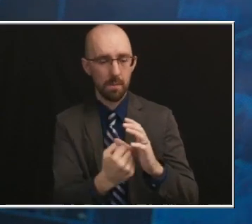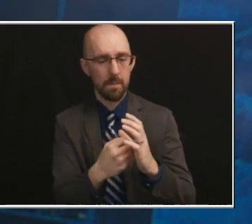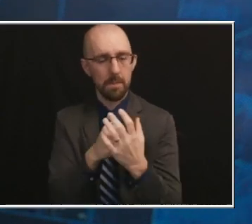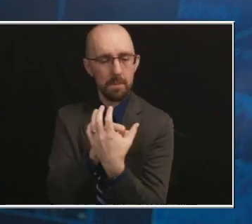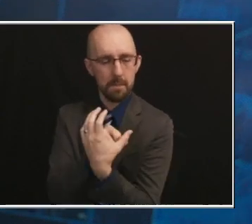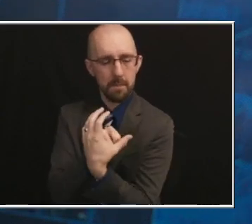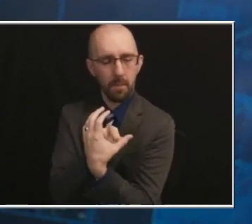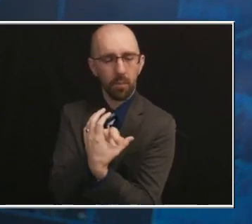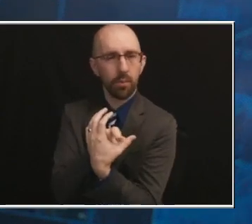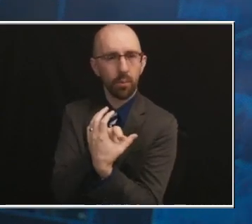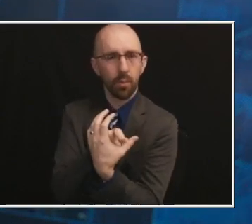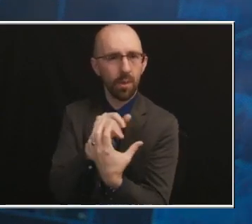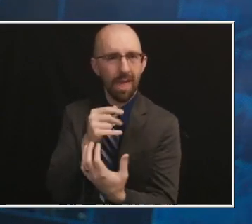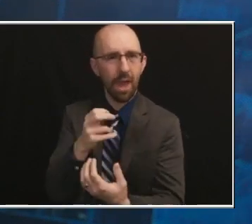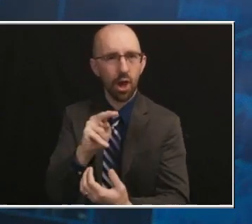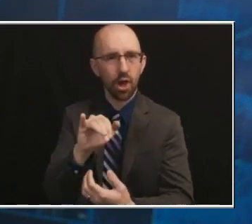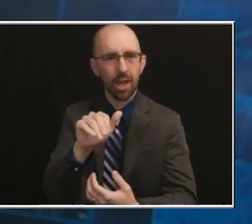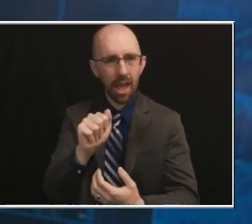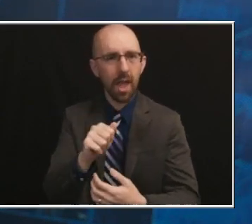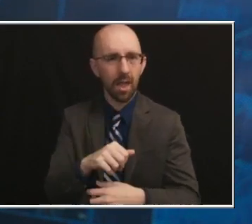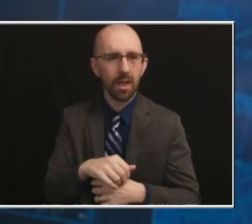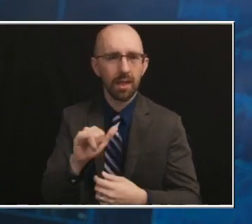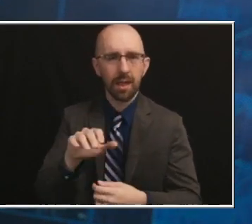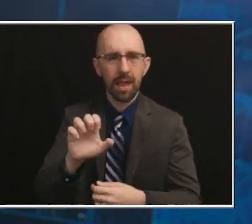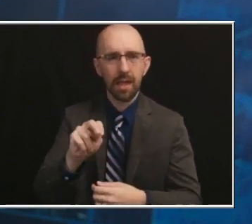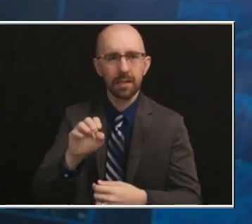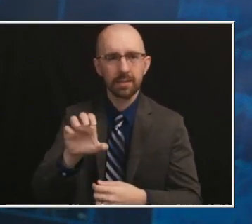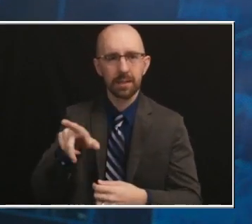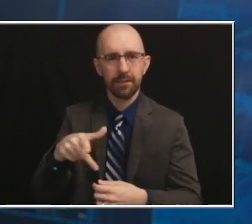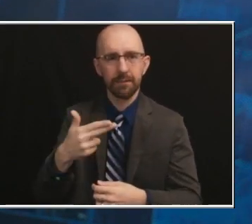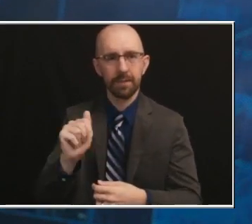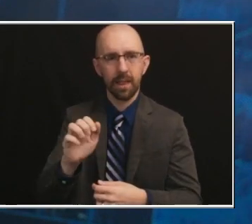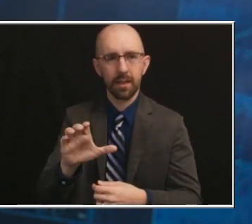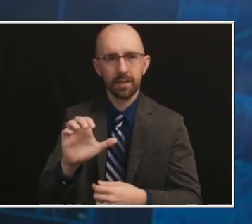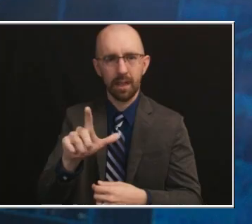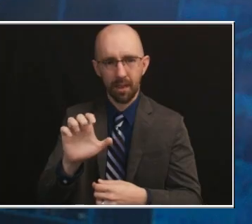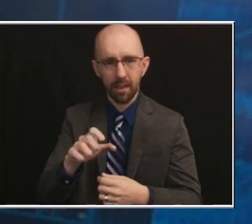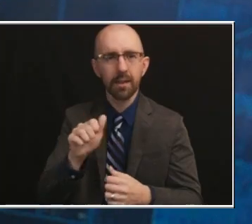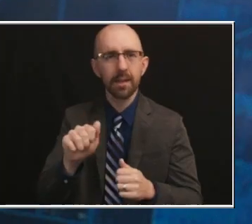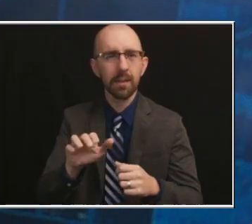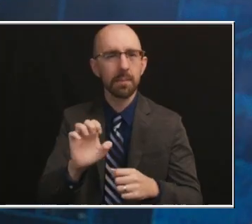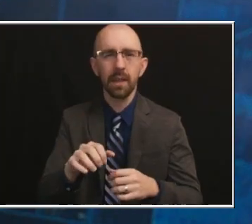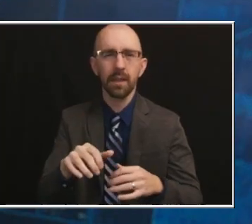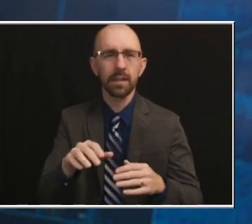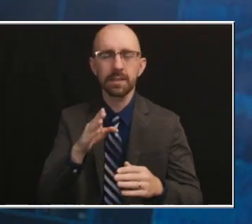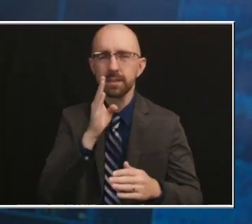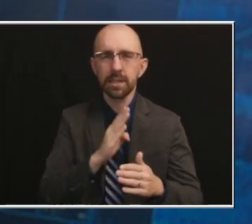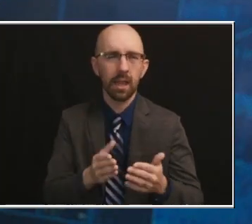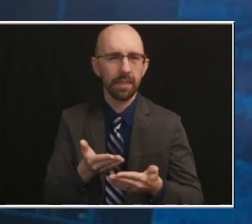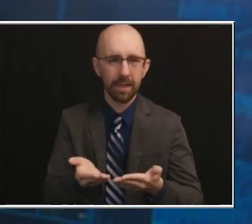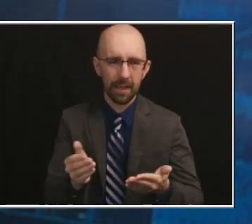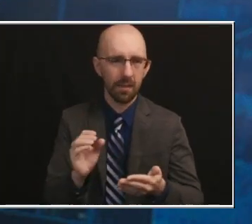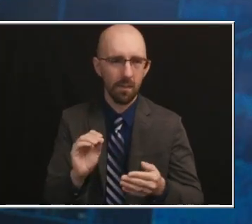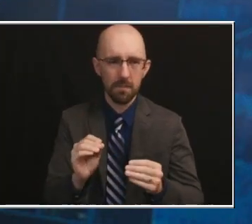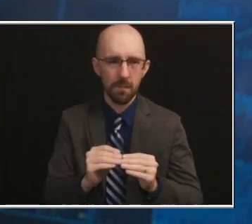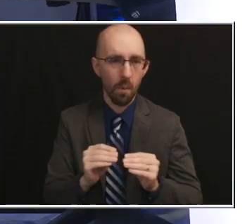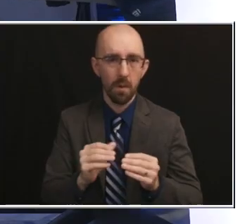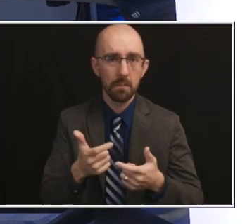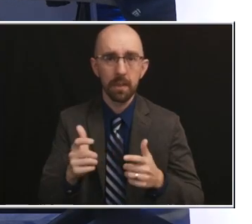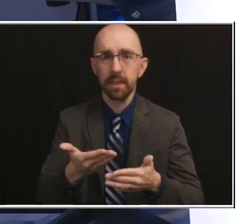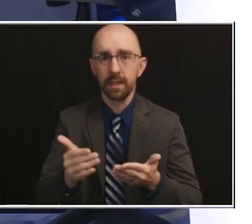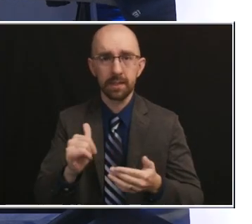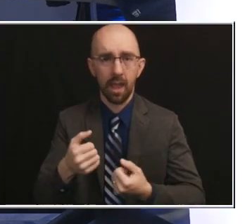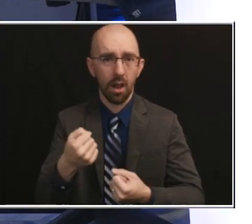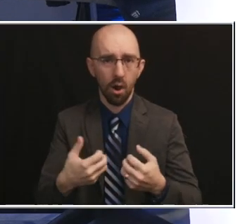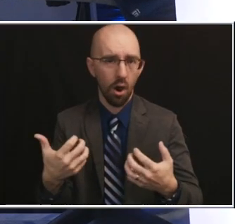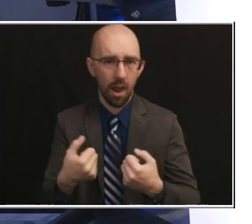and so we call that an encephalocele. So that's a common cause, and it can be from subtle things or obviously more major things like car accidents. That's